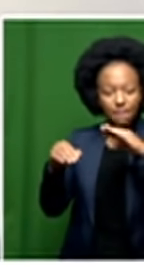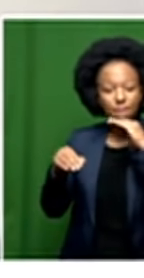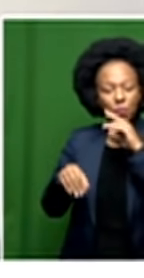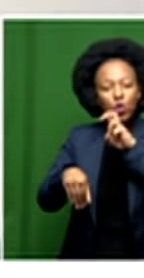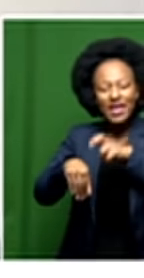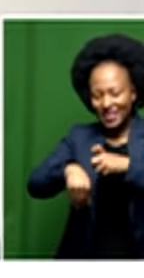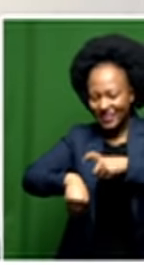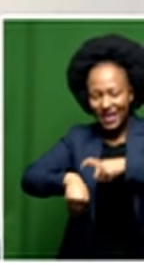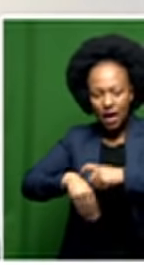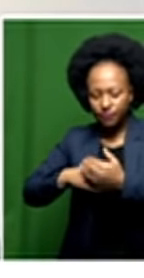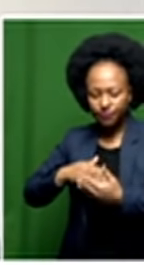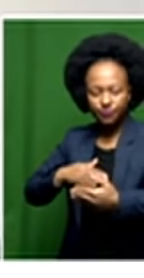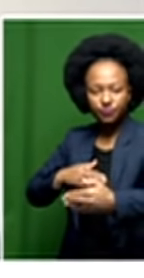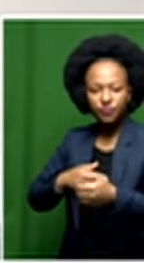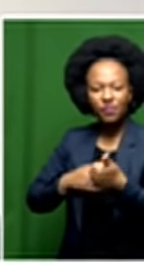days.